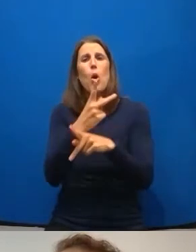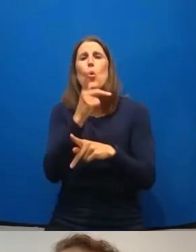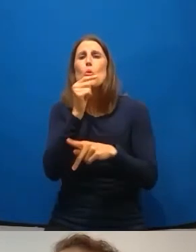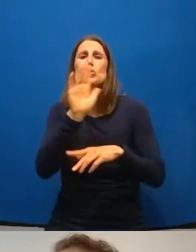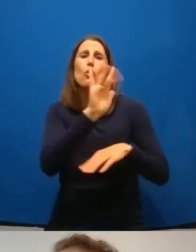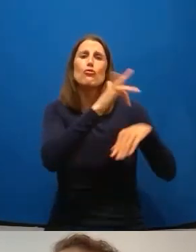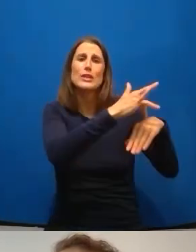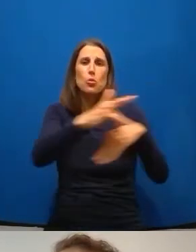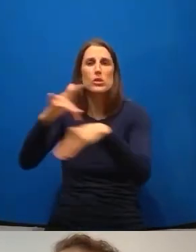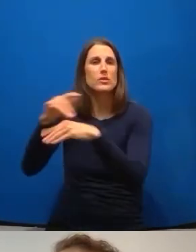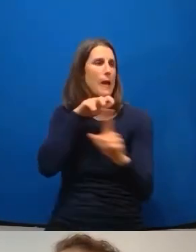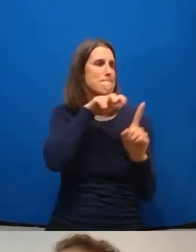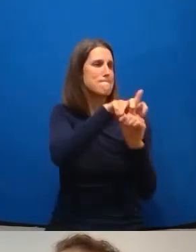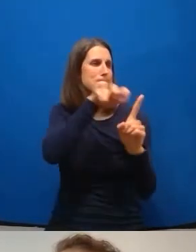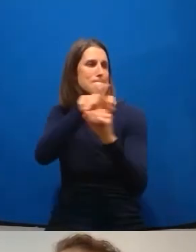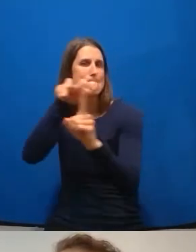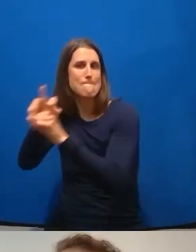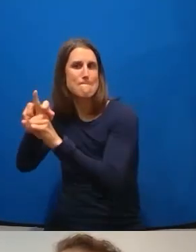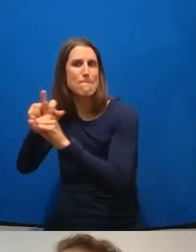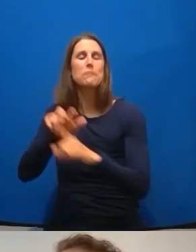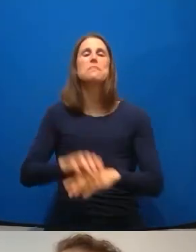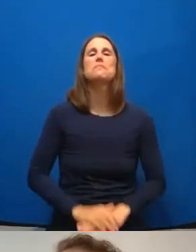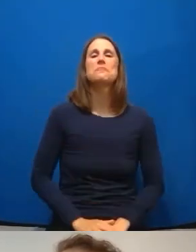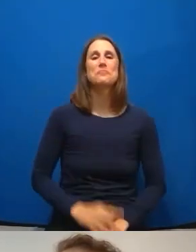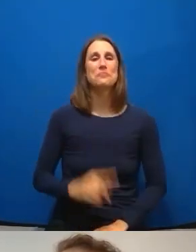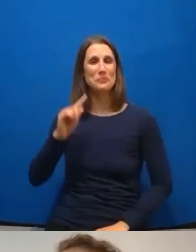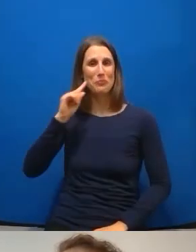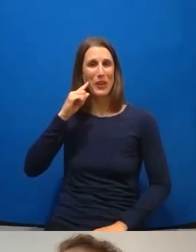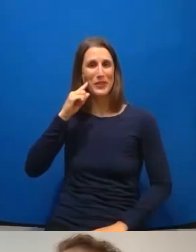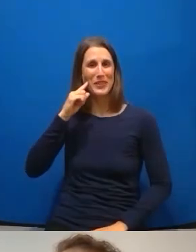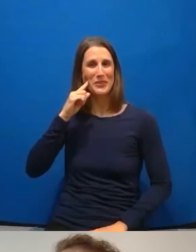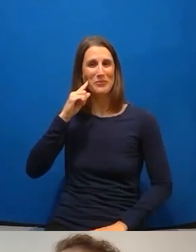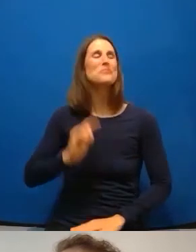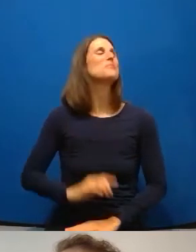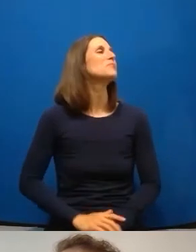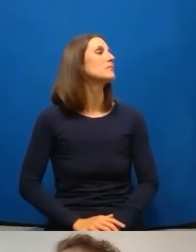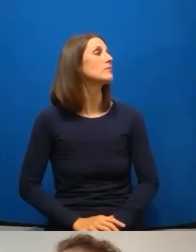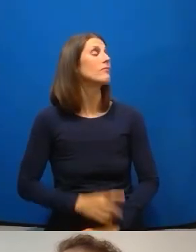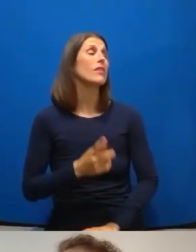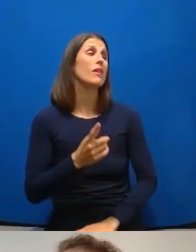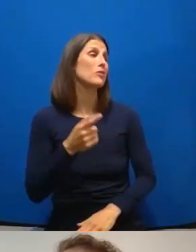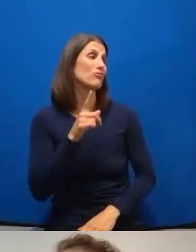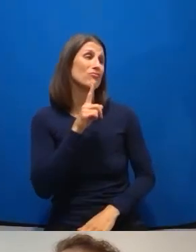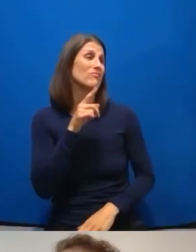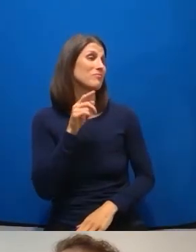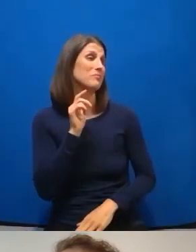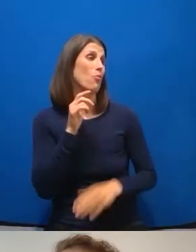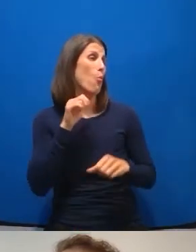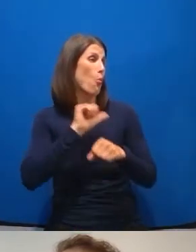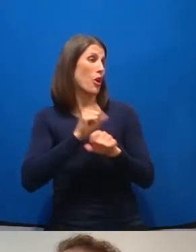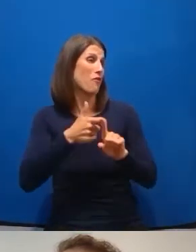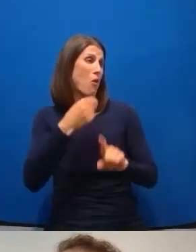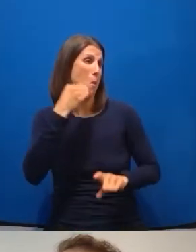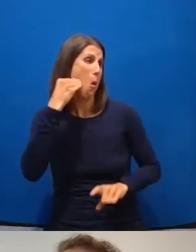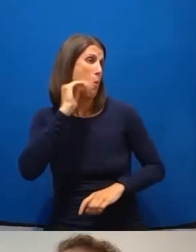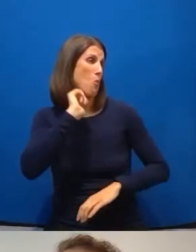Yeah, I agree. I think I don't know, just kind of seeing it as an opportunity. Like some of these things we might not be able to